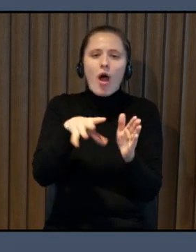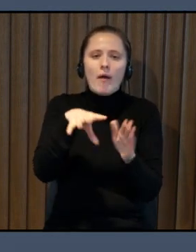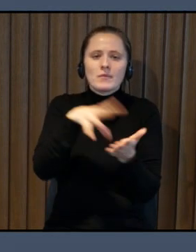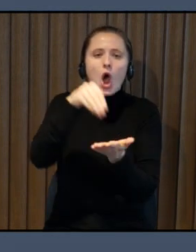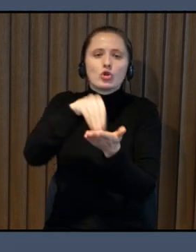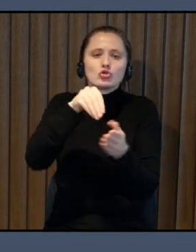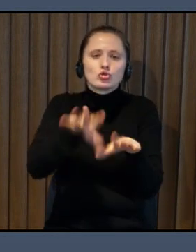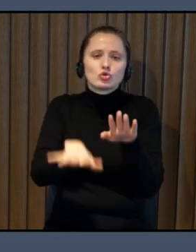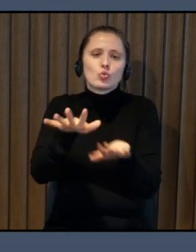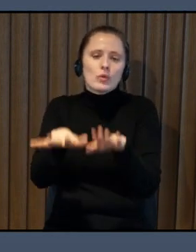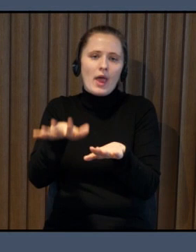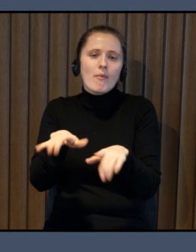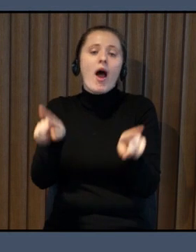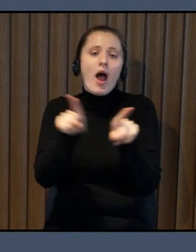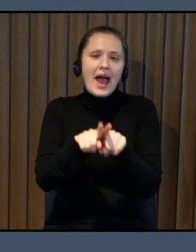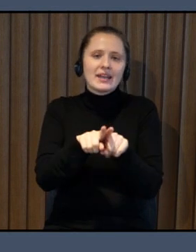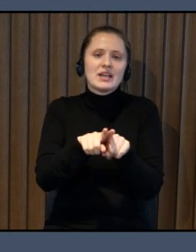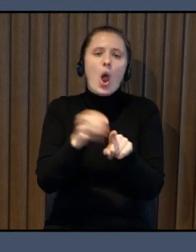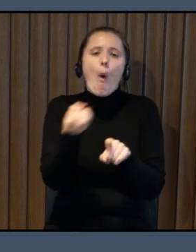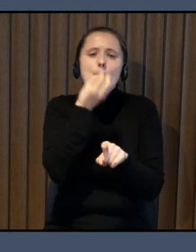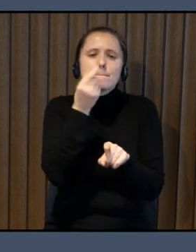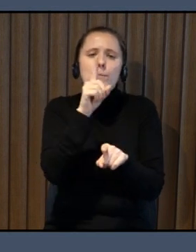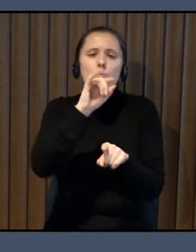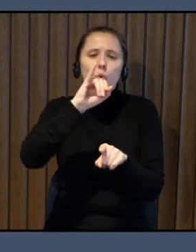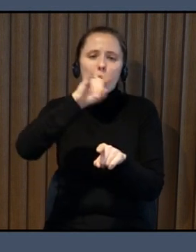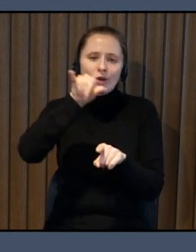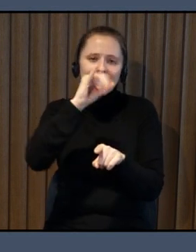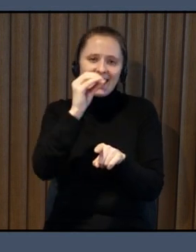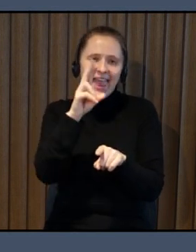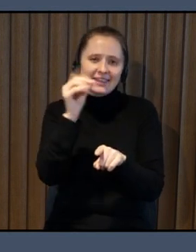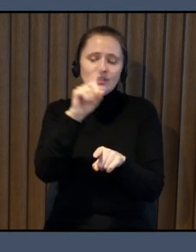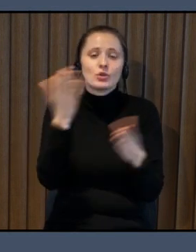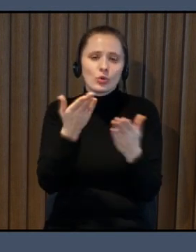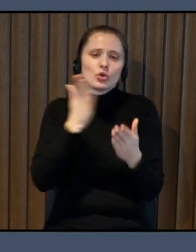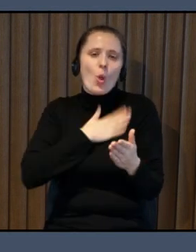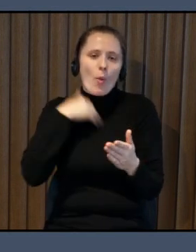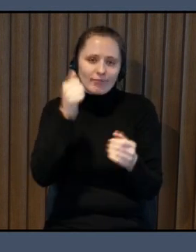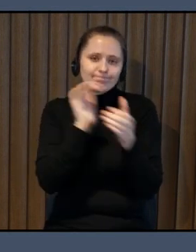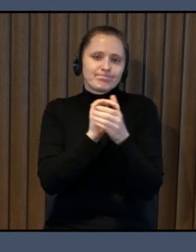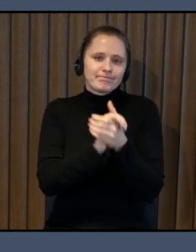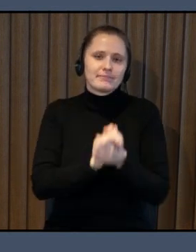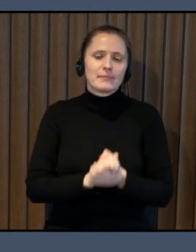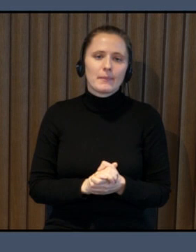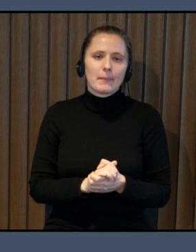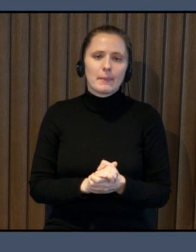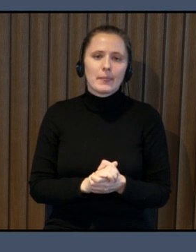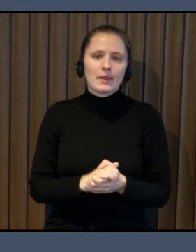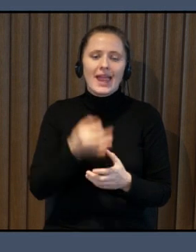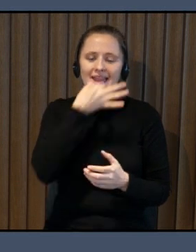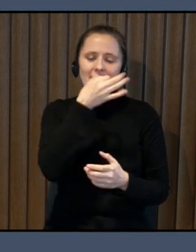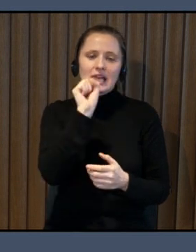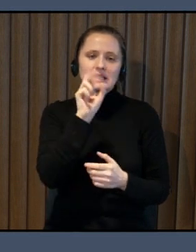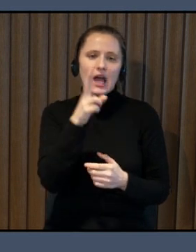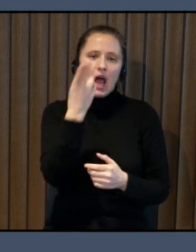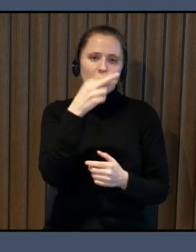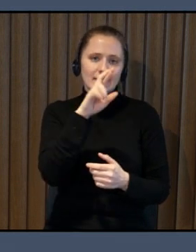I like a book with berries and all the plants, and also flowers, which